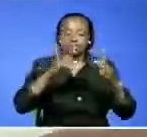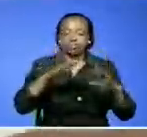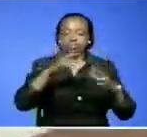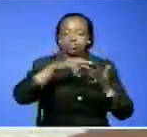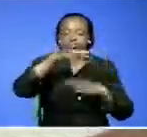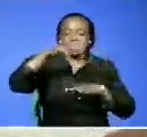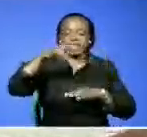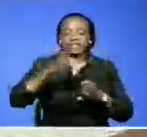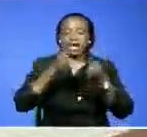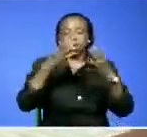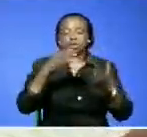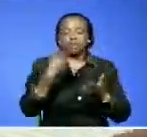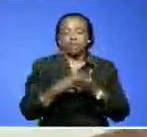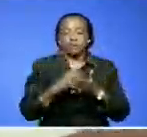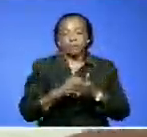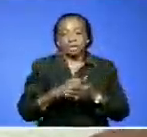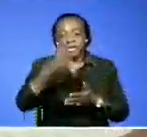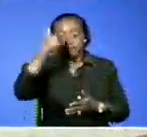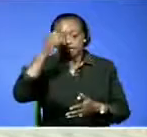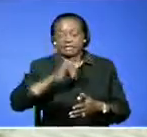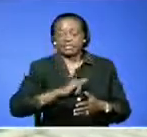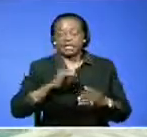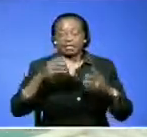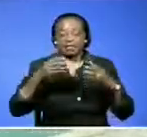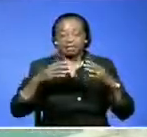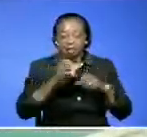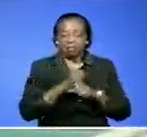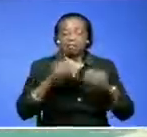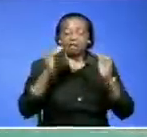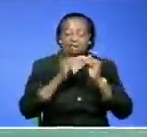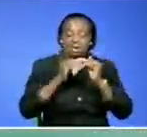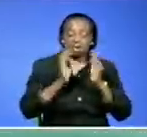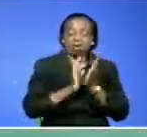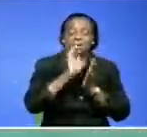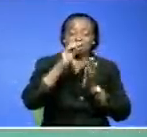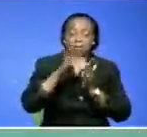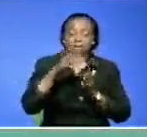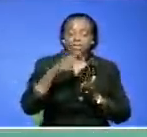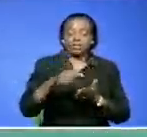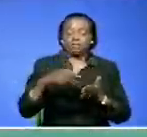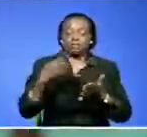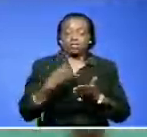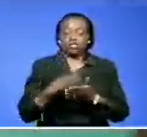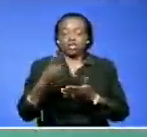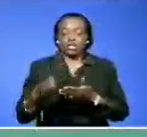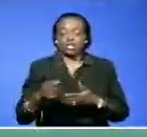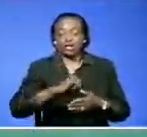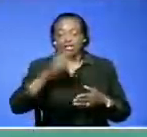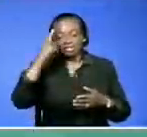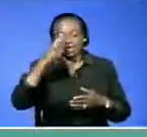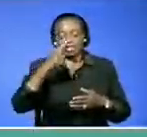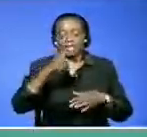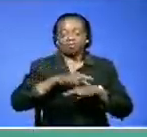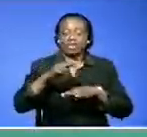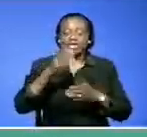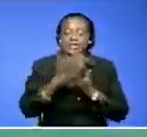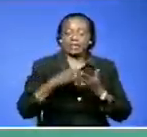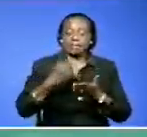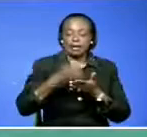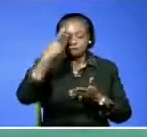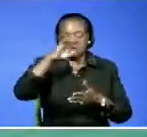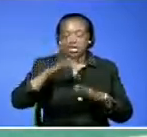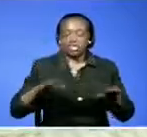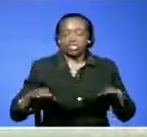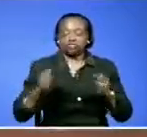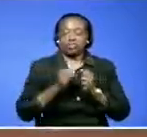getting a fair amount of donations, so I should be able to raise as much money for the children affected by HIV/AIDS.